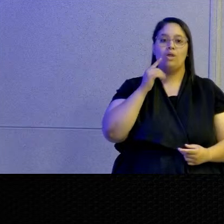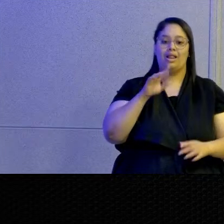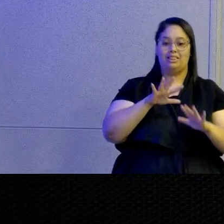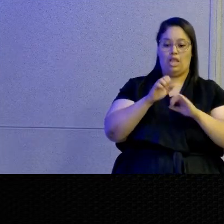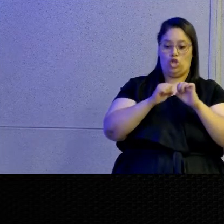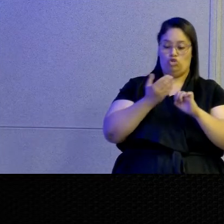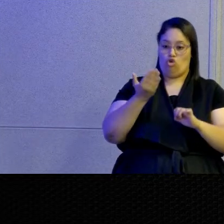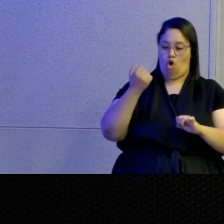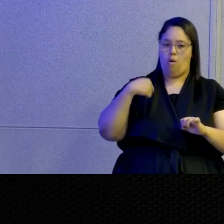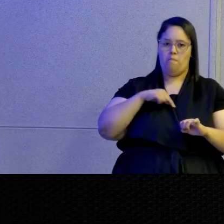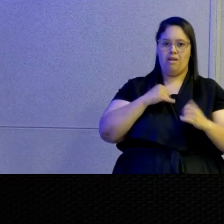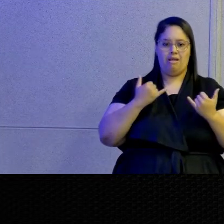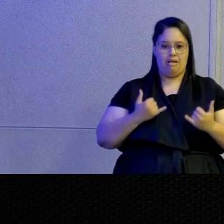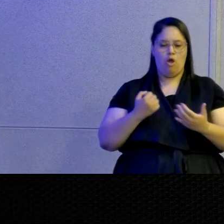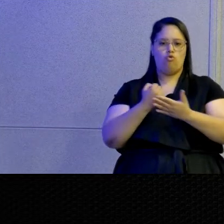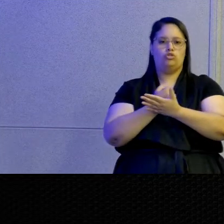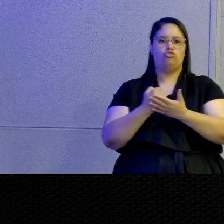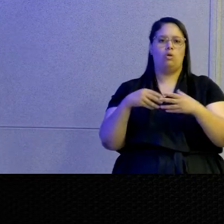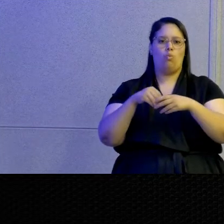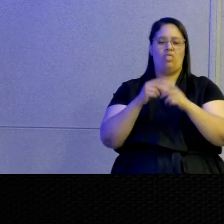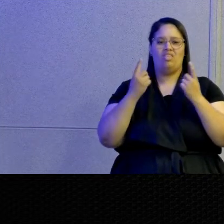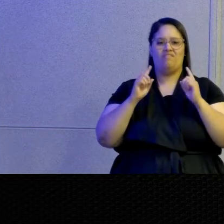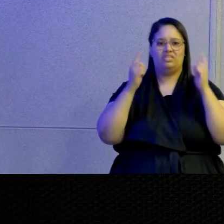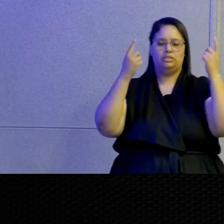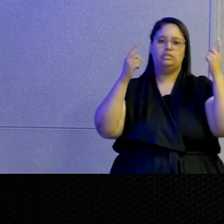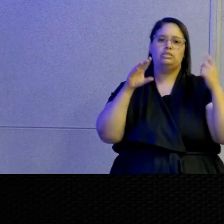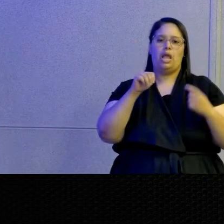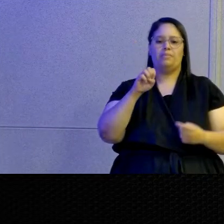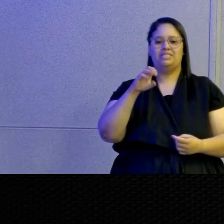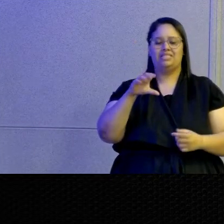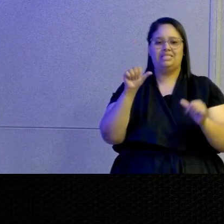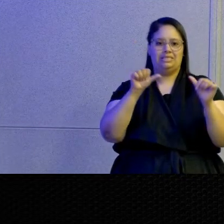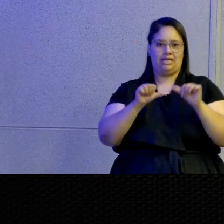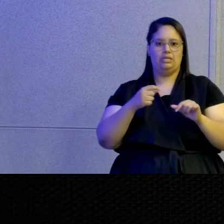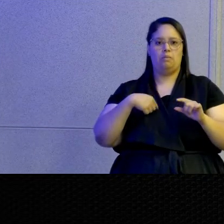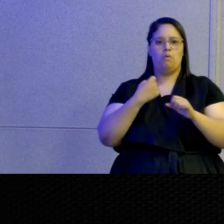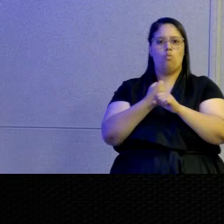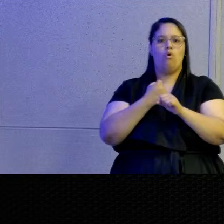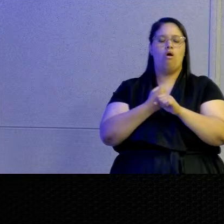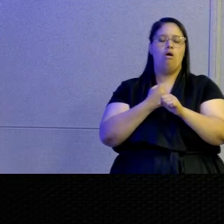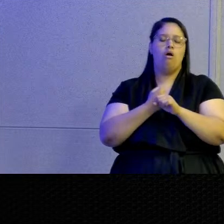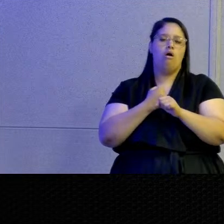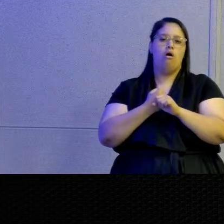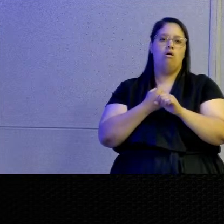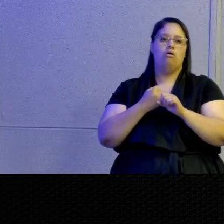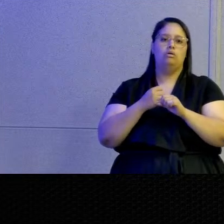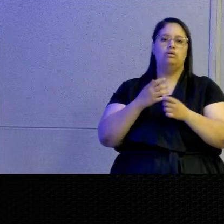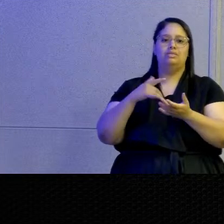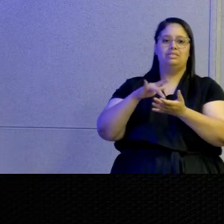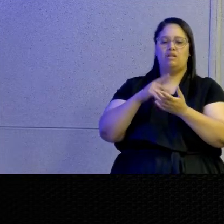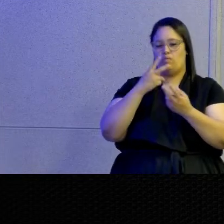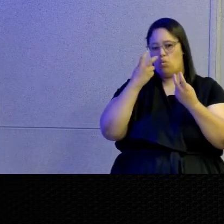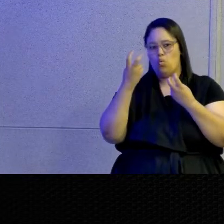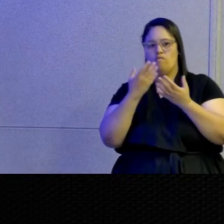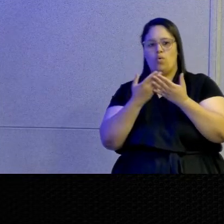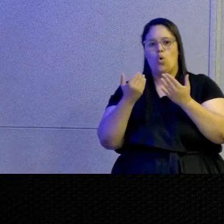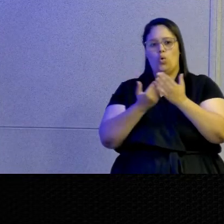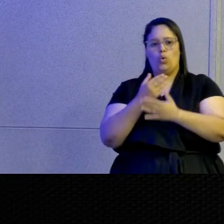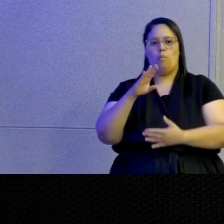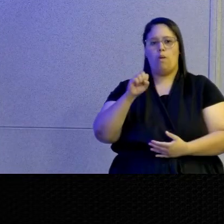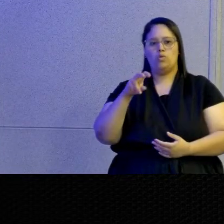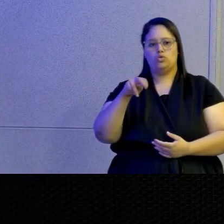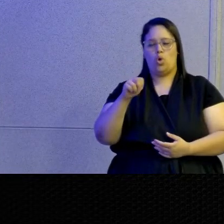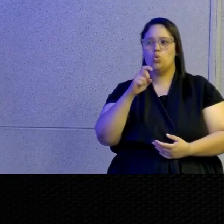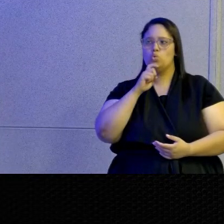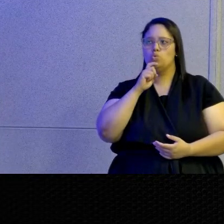years ago, I'm currently registered with VETS MSc E-Science, and I'm working on search for new boson